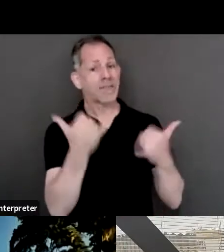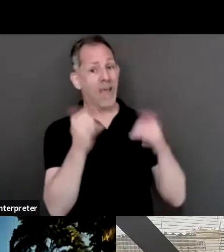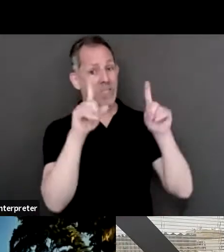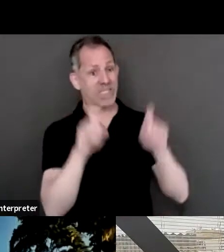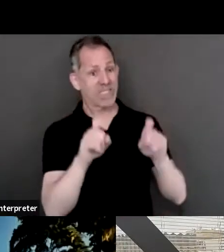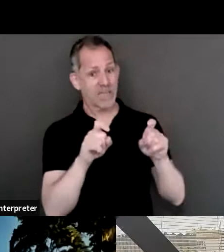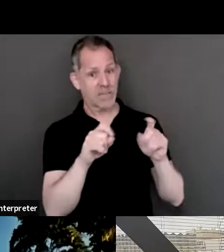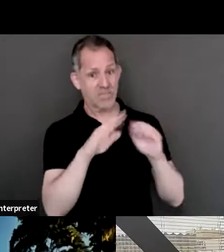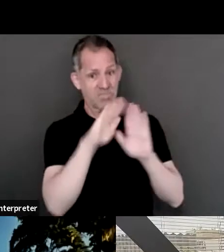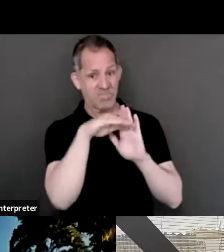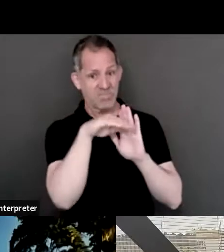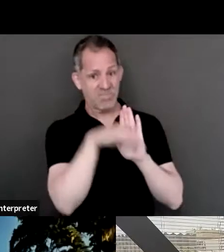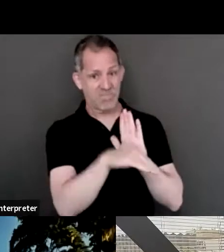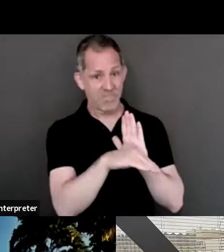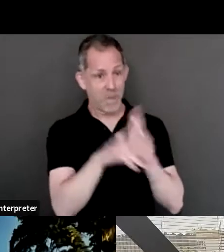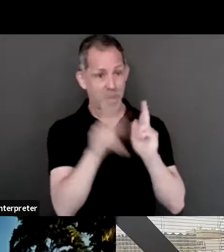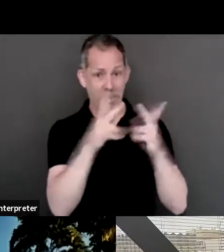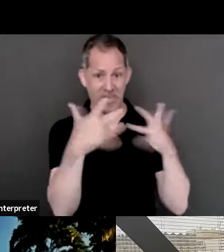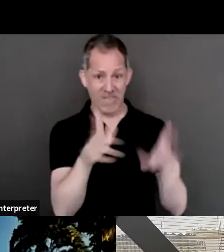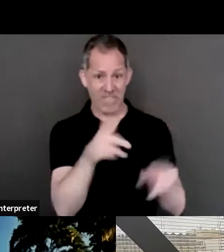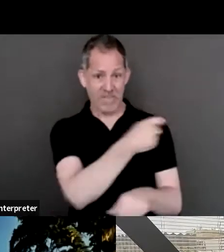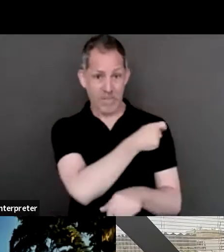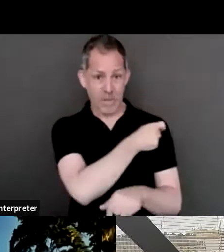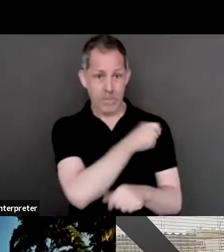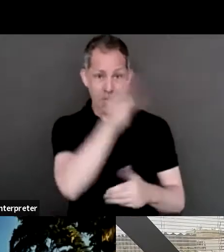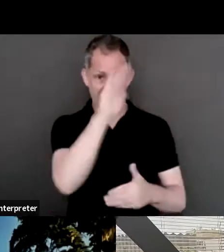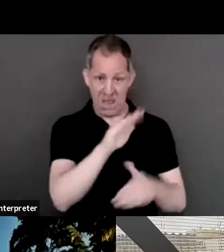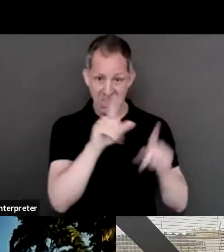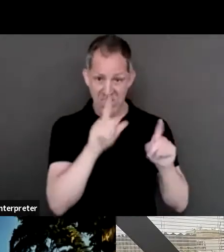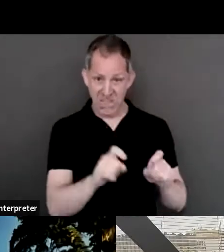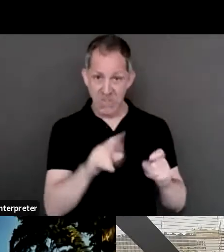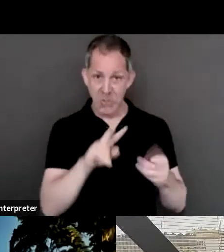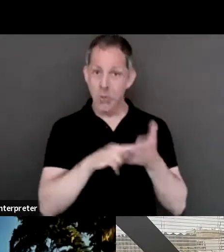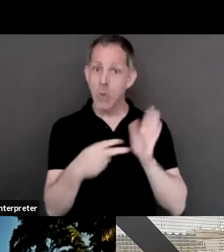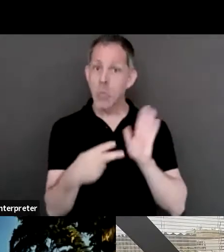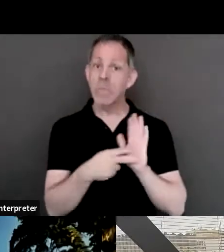issue to have fewer people getting tested?